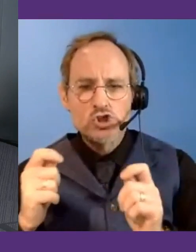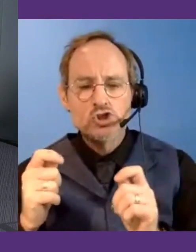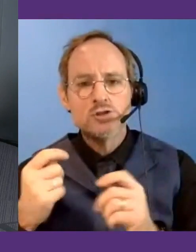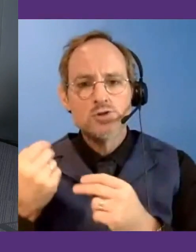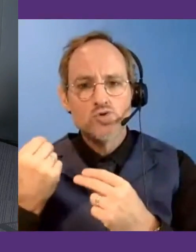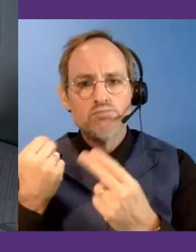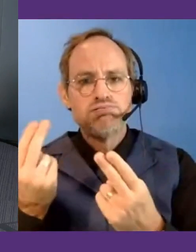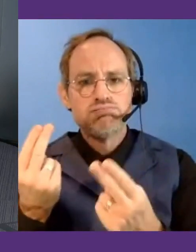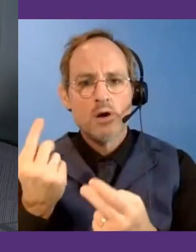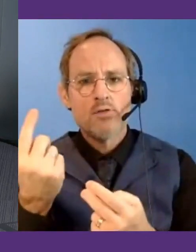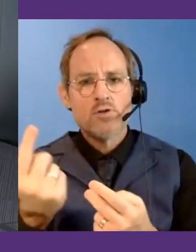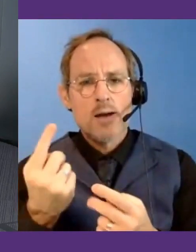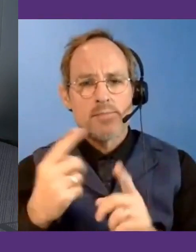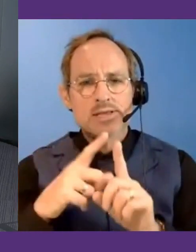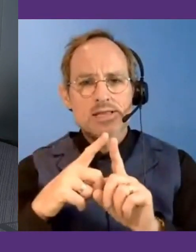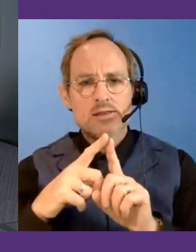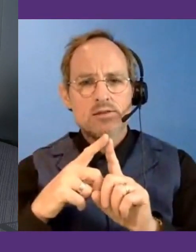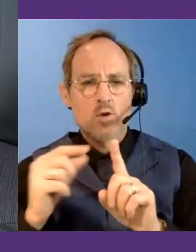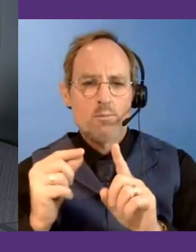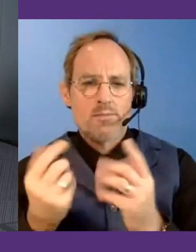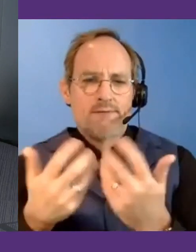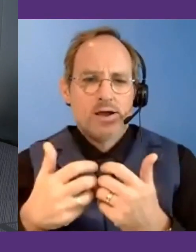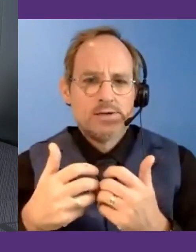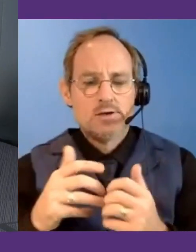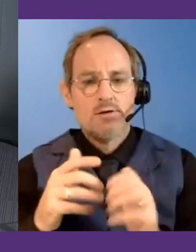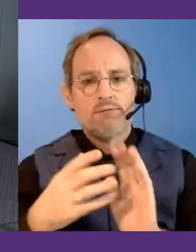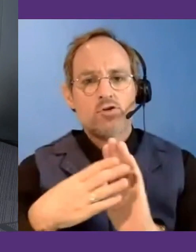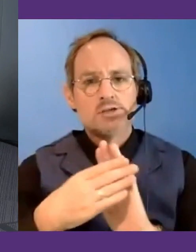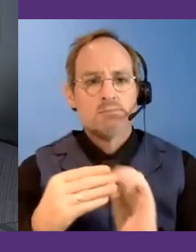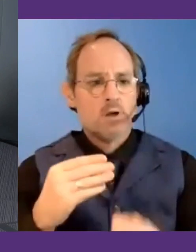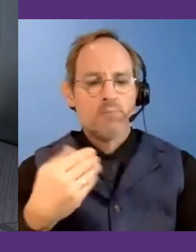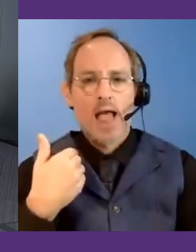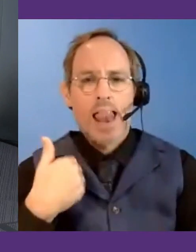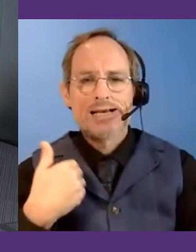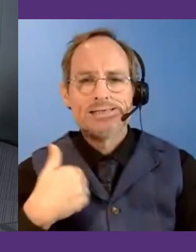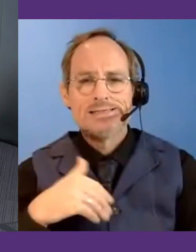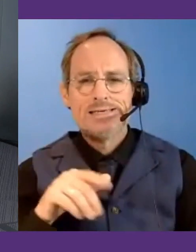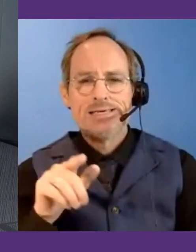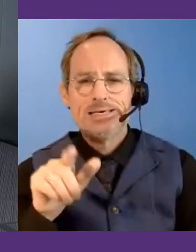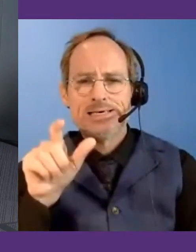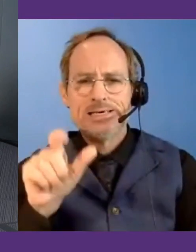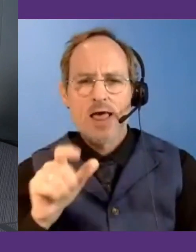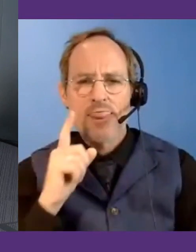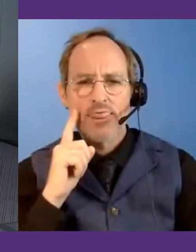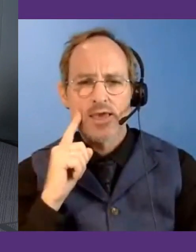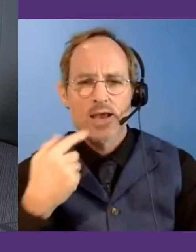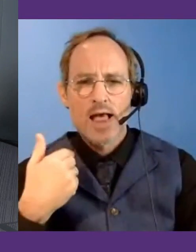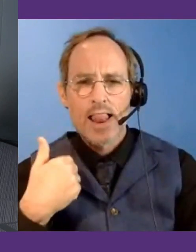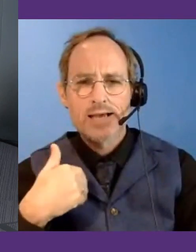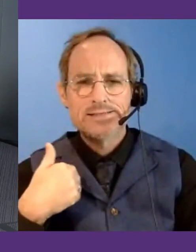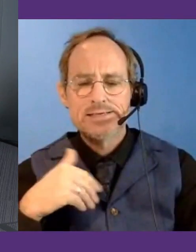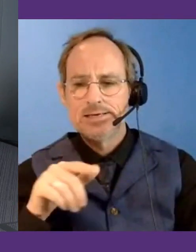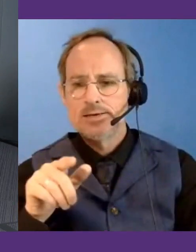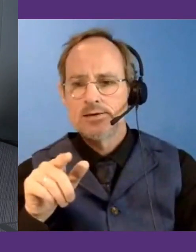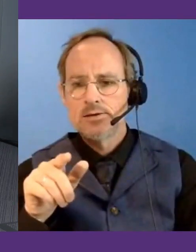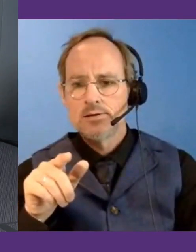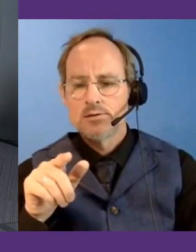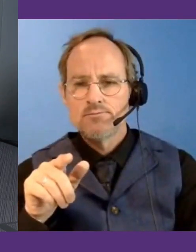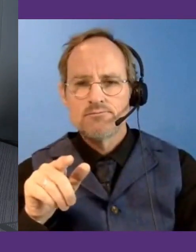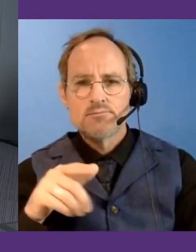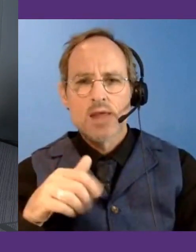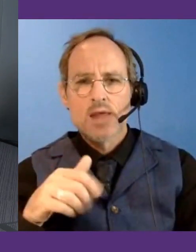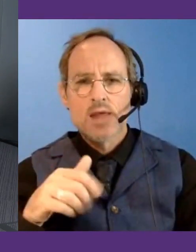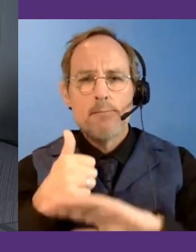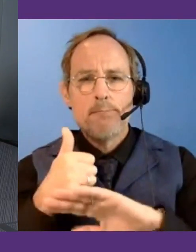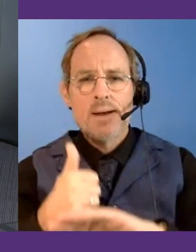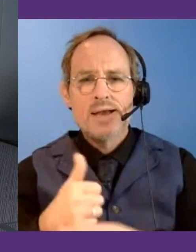One lady from, I think it was, where was it from? A lady in Leeds anyway.